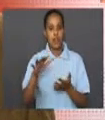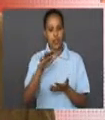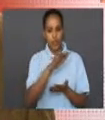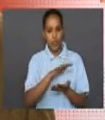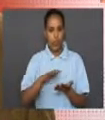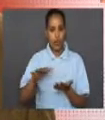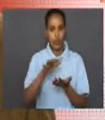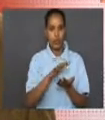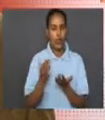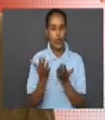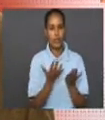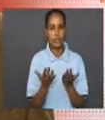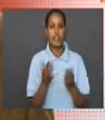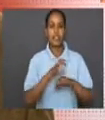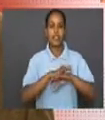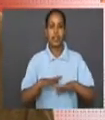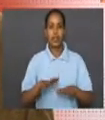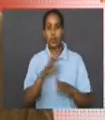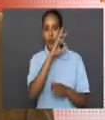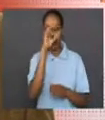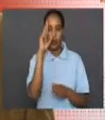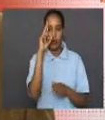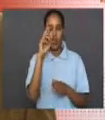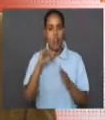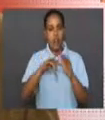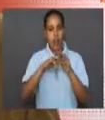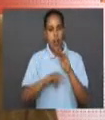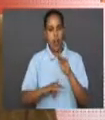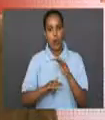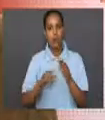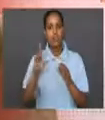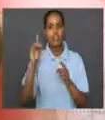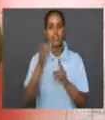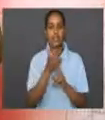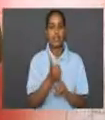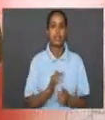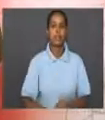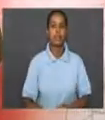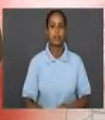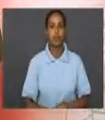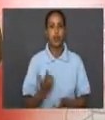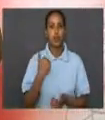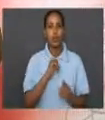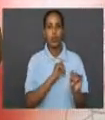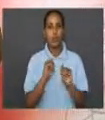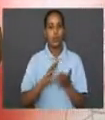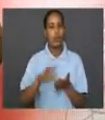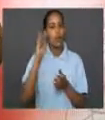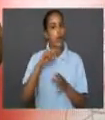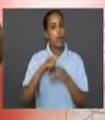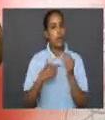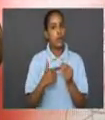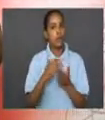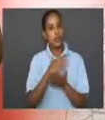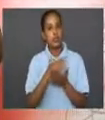to the surface. This is because of its low density. We also learned